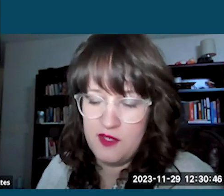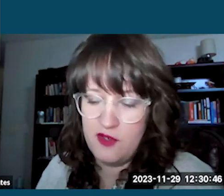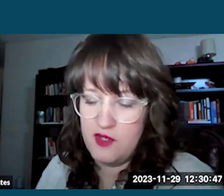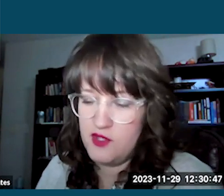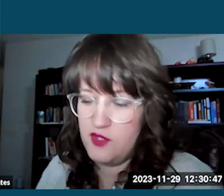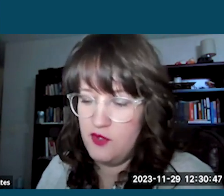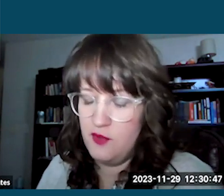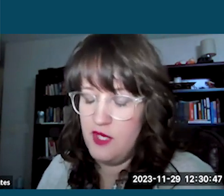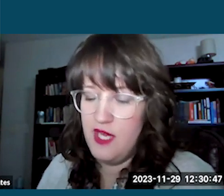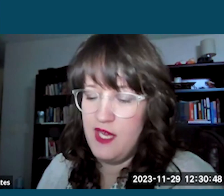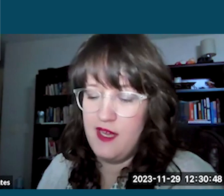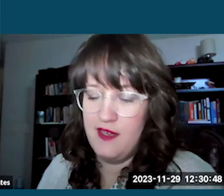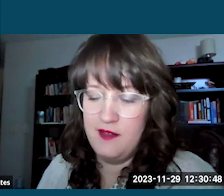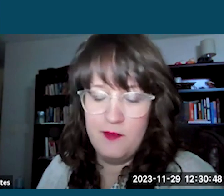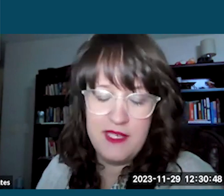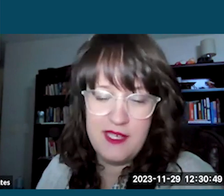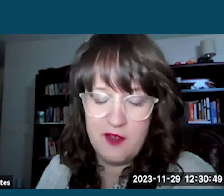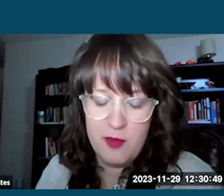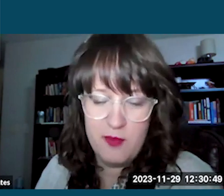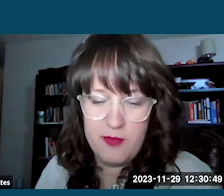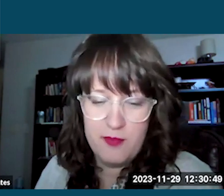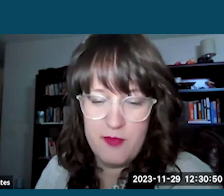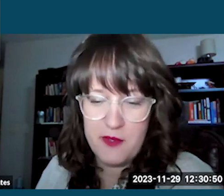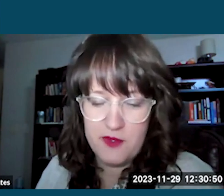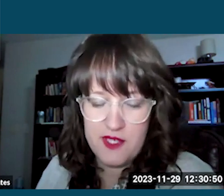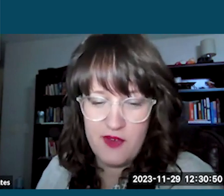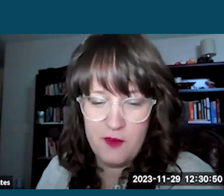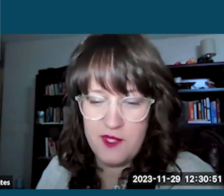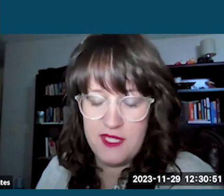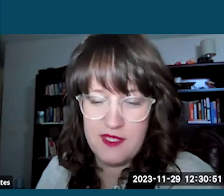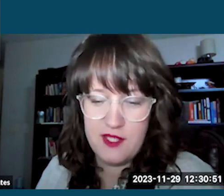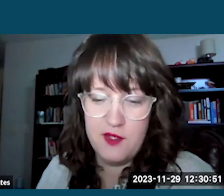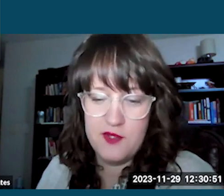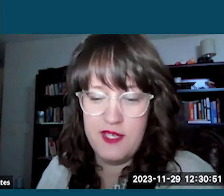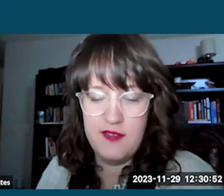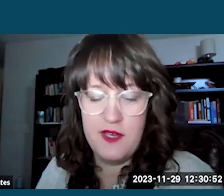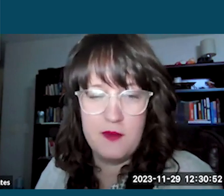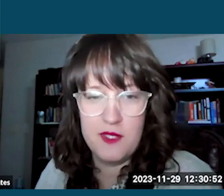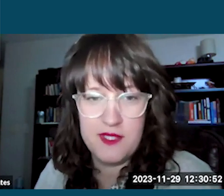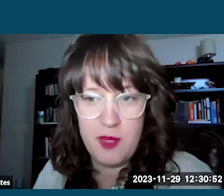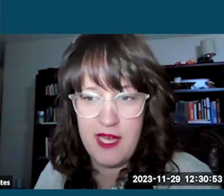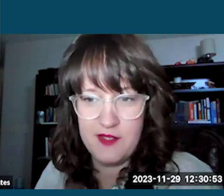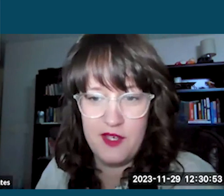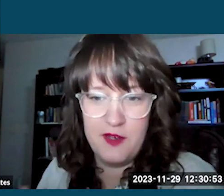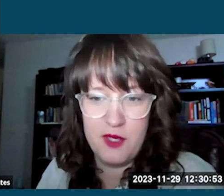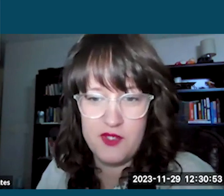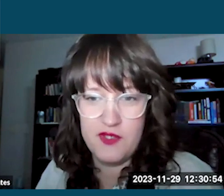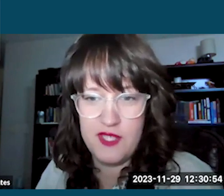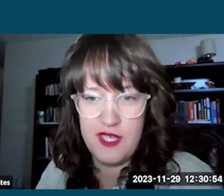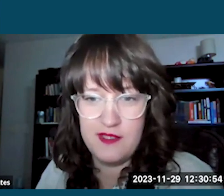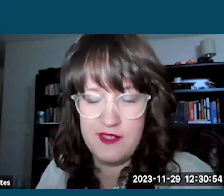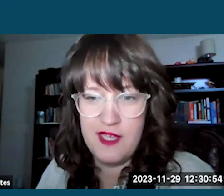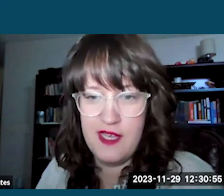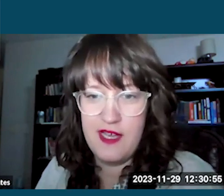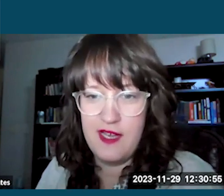everyone is encouraged to maintain their boundaries around what they disclose. And if anyone wants to pass on any questions,